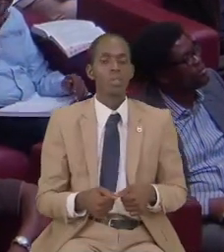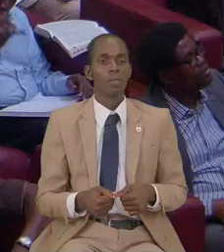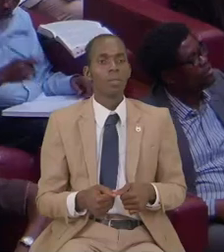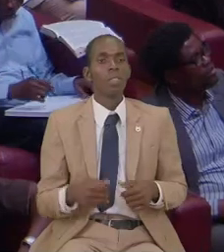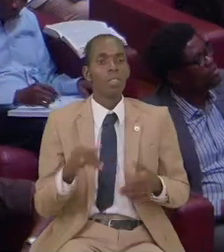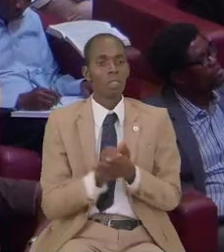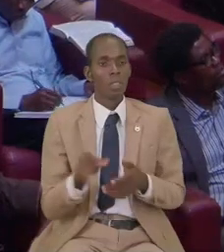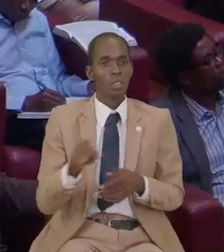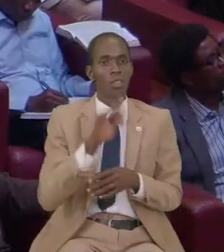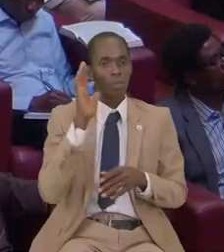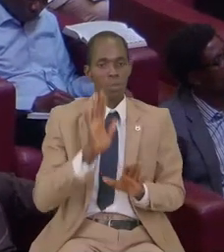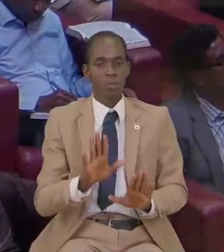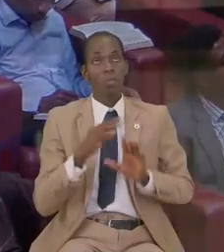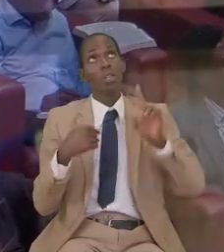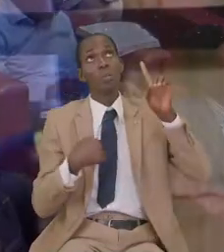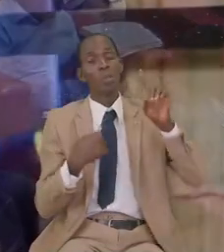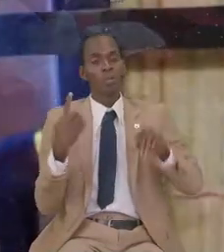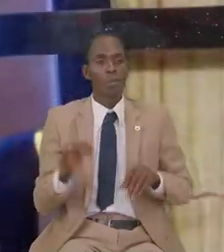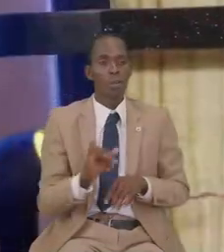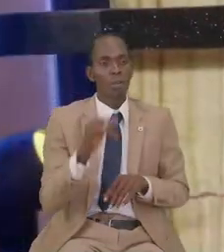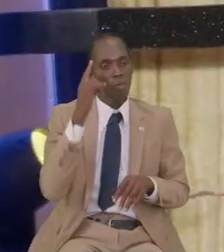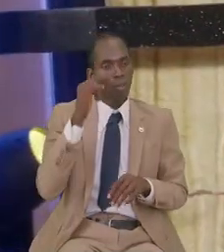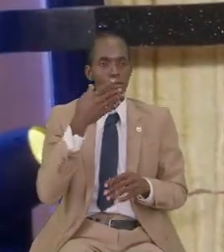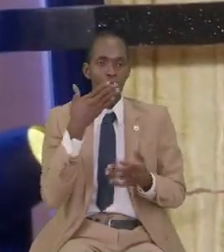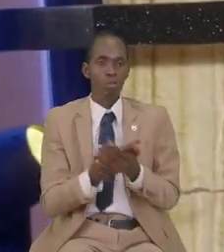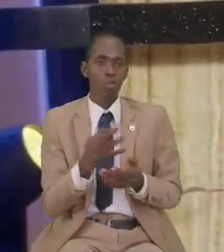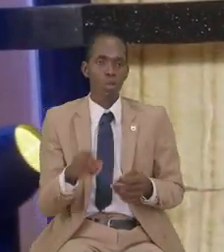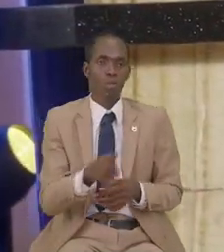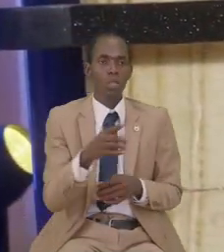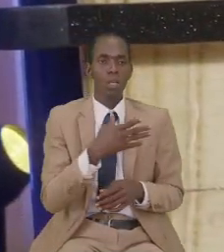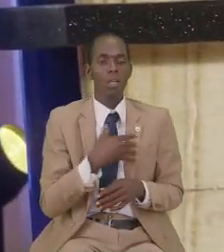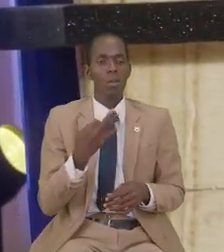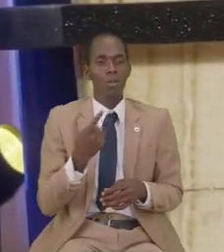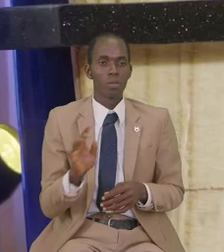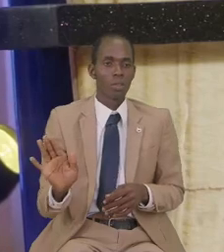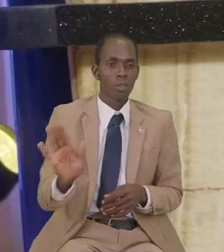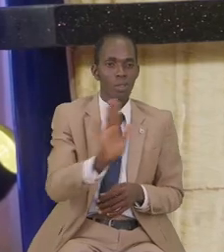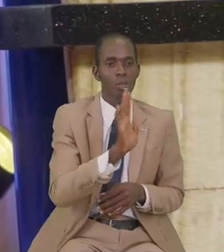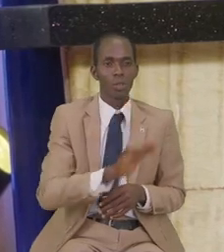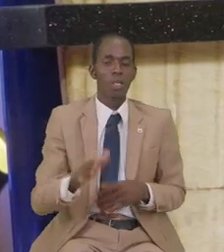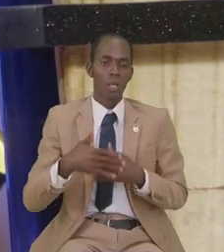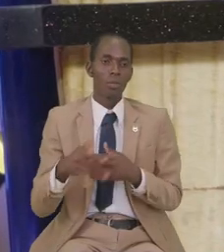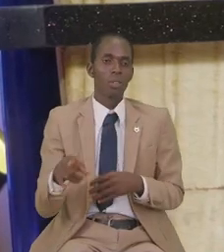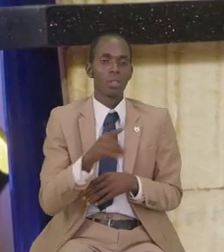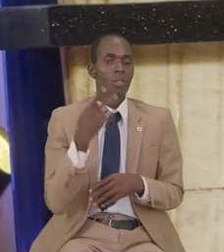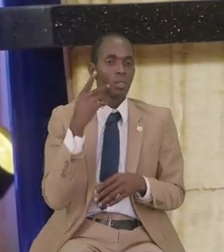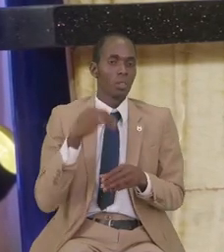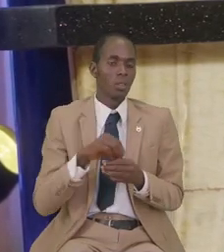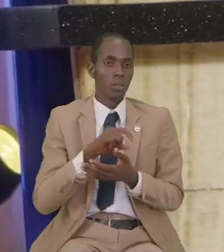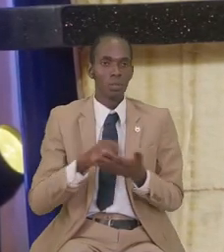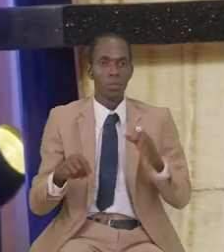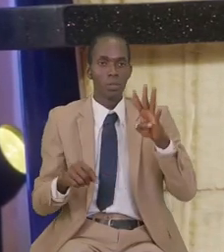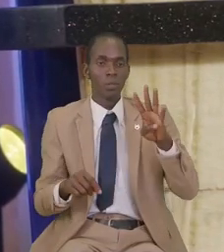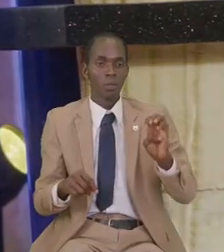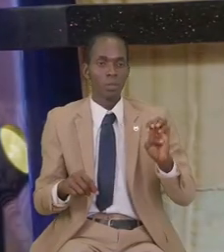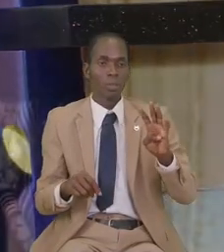they will fear me forever for the good of them and of their children after them. Look at verse 40. In verse 40